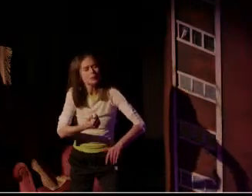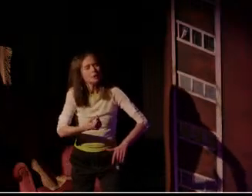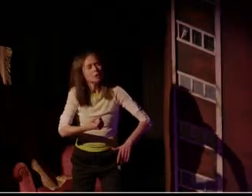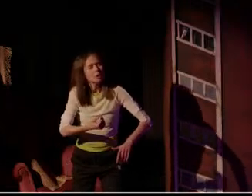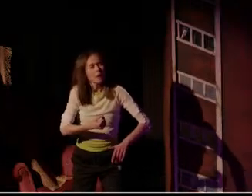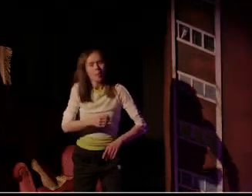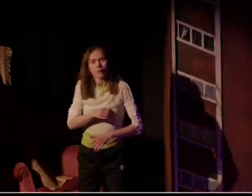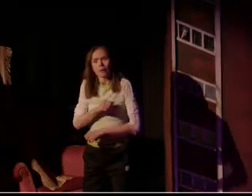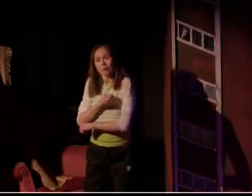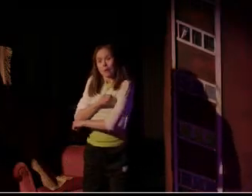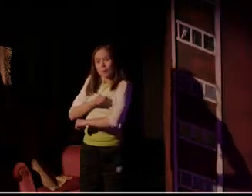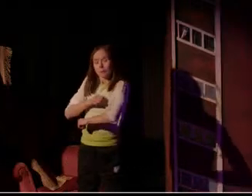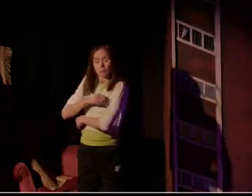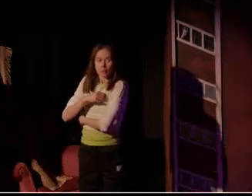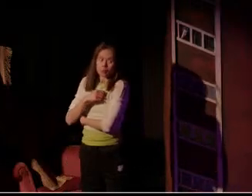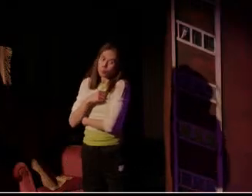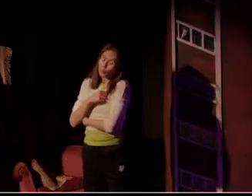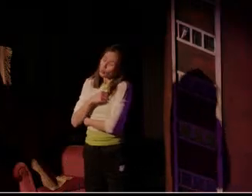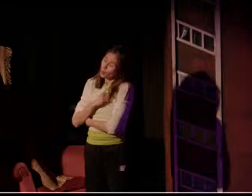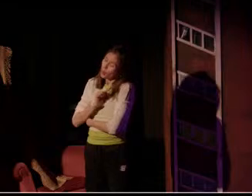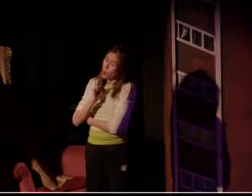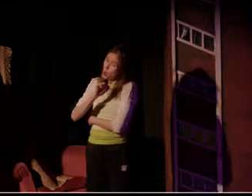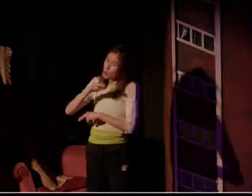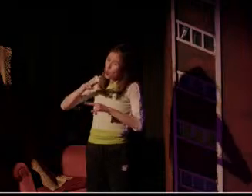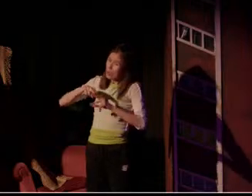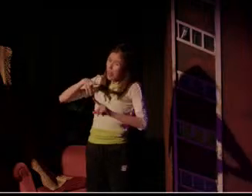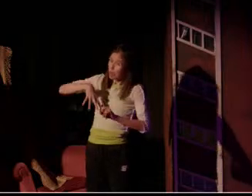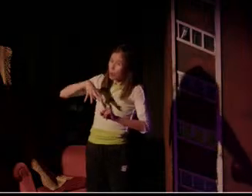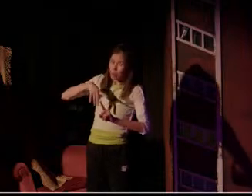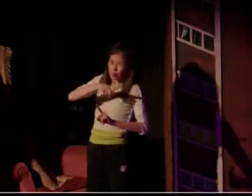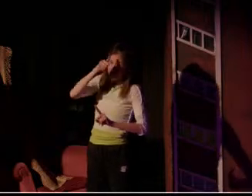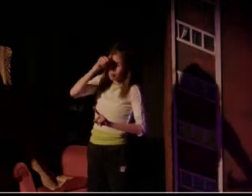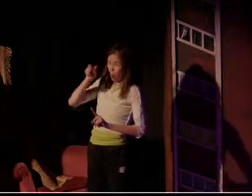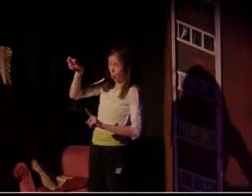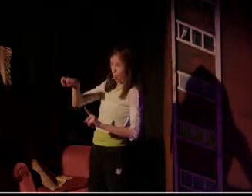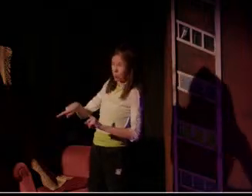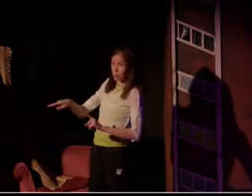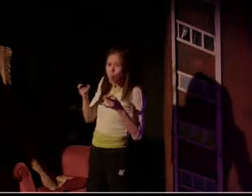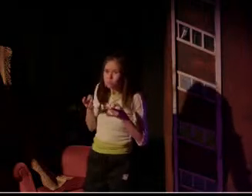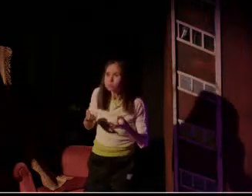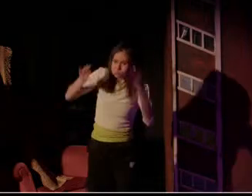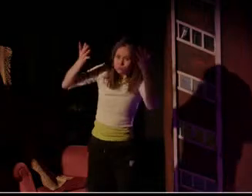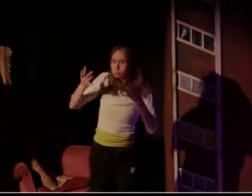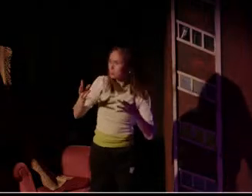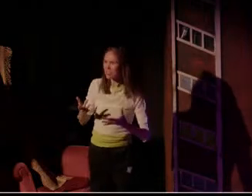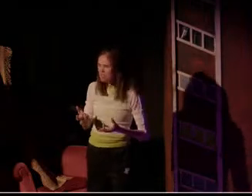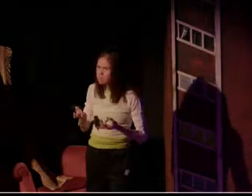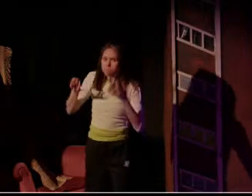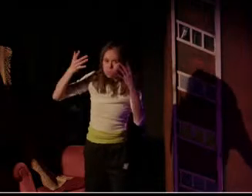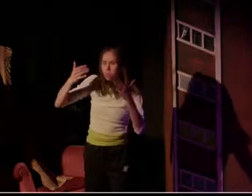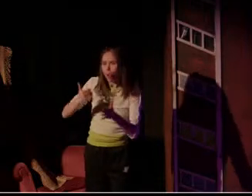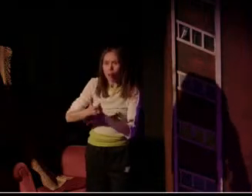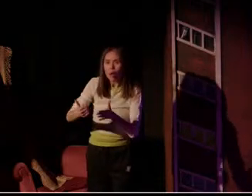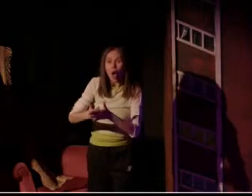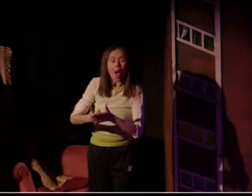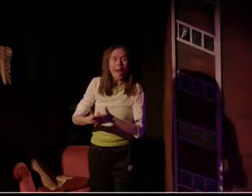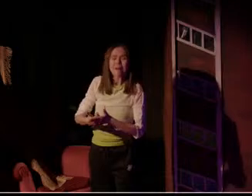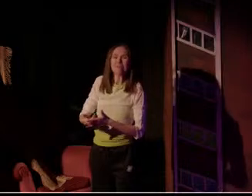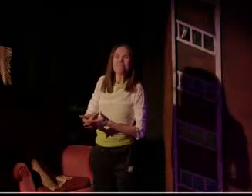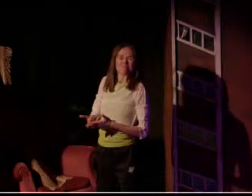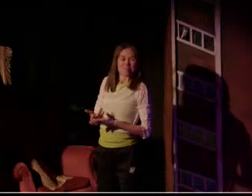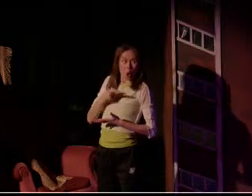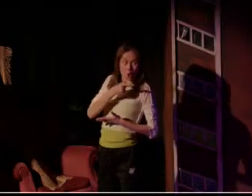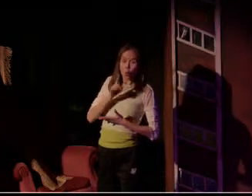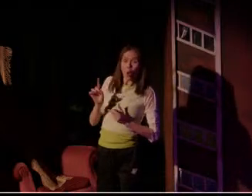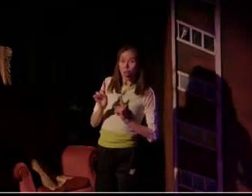you know your father's temper, and for now, I fear he will not have any speech, which